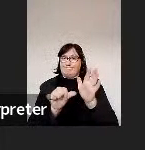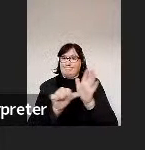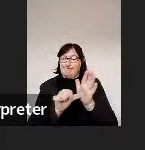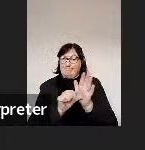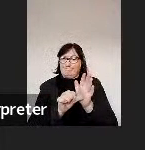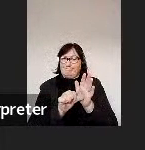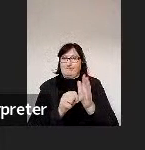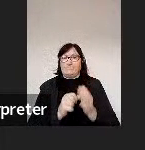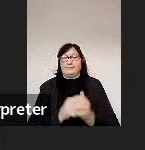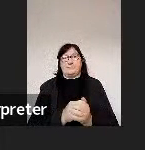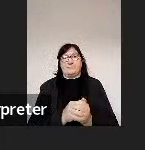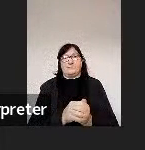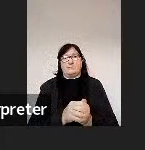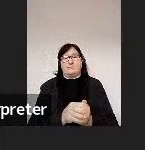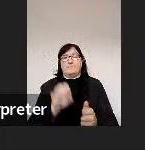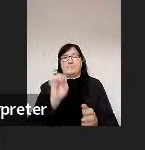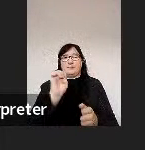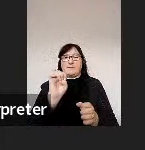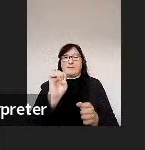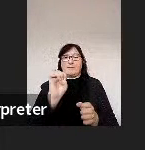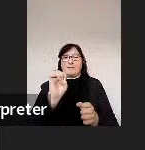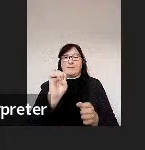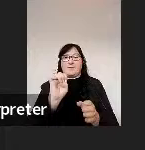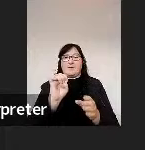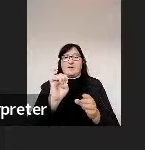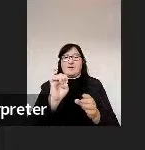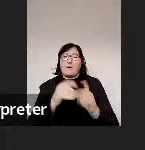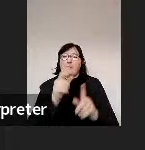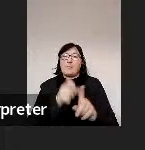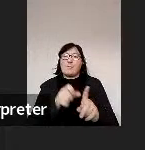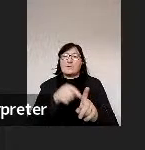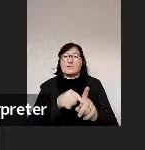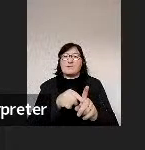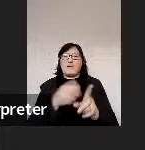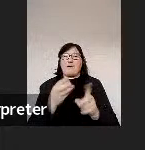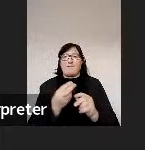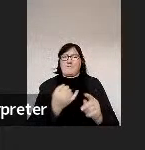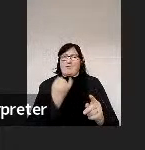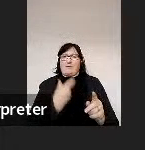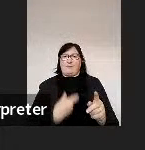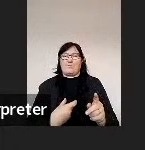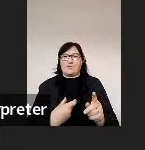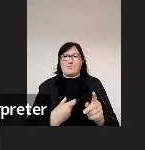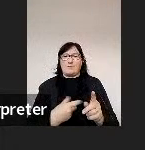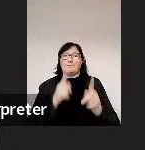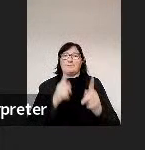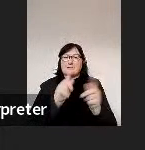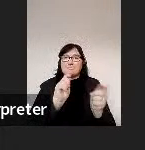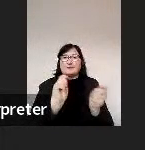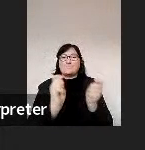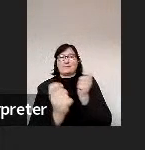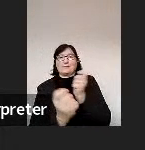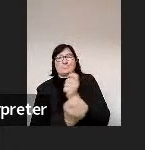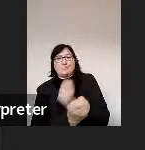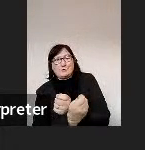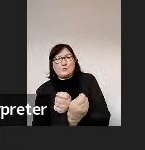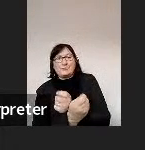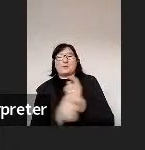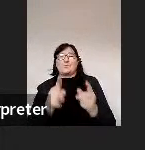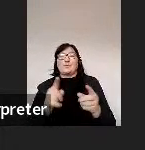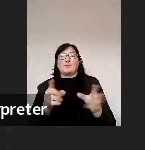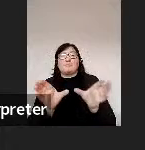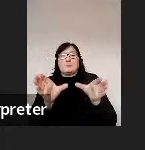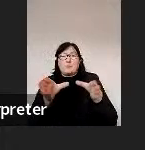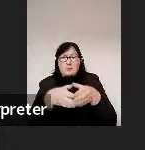e-filers with an individual profile must ensure that they change it to the organizational profile. Once